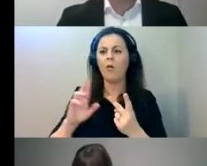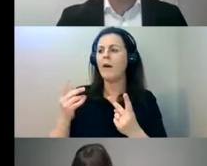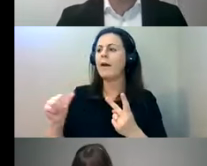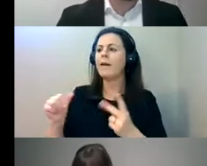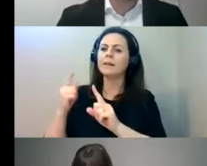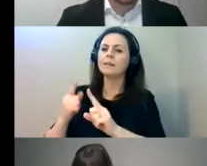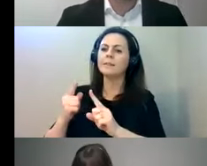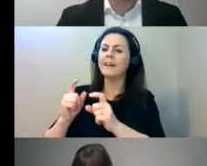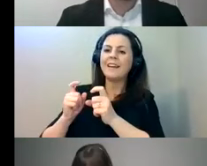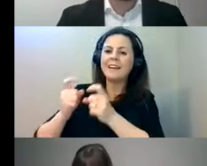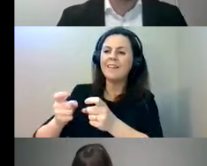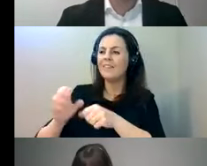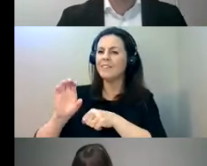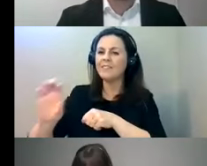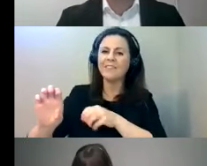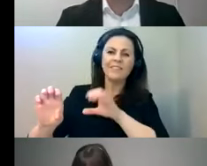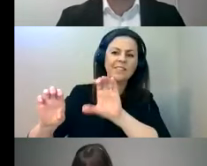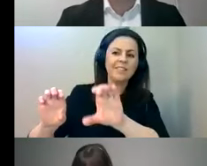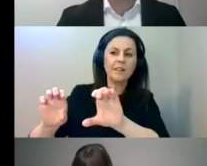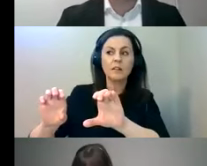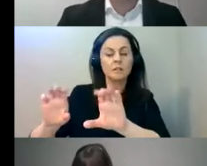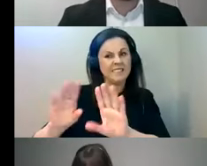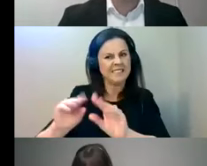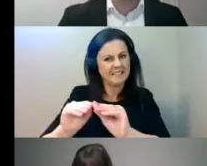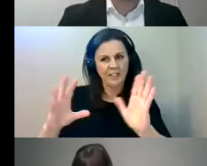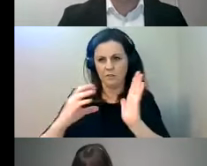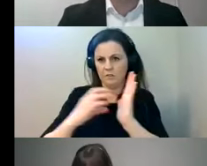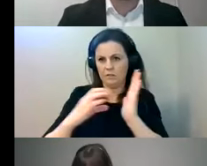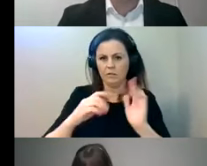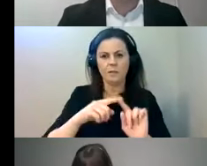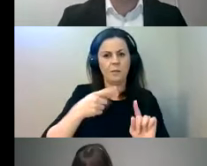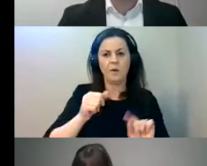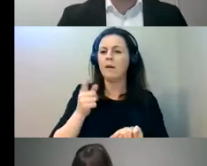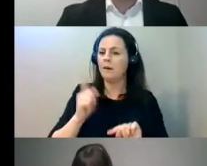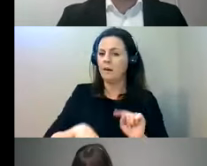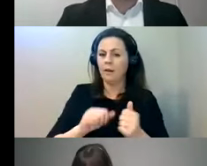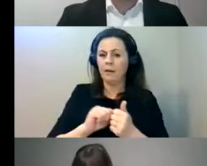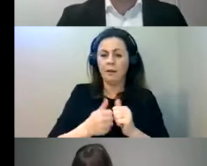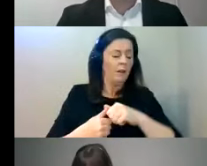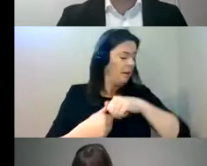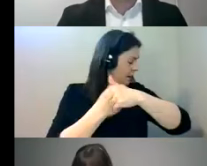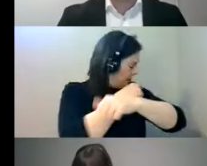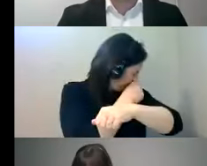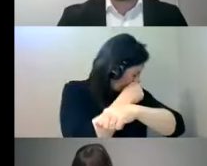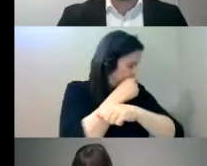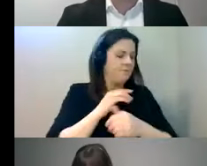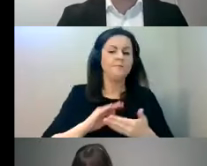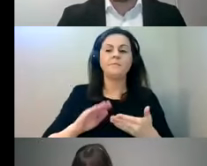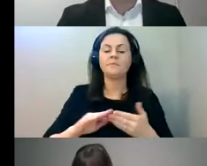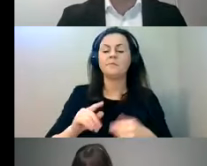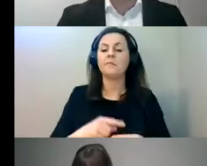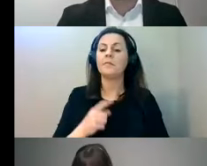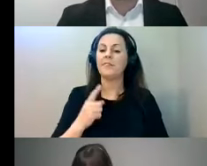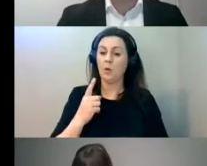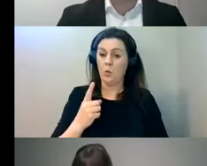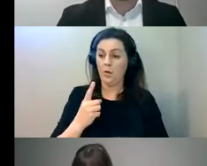or gifts on behalf of the grantor. So that's very clearly set out in the legislation that the one specific financial